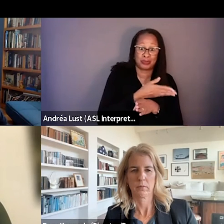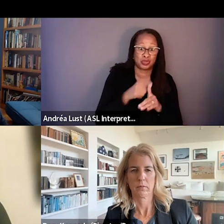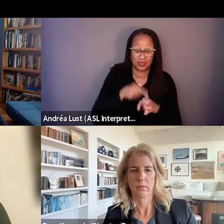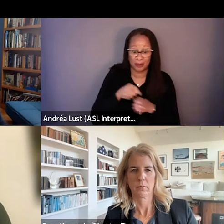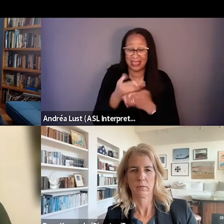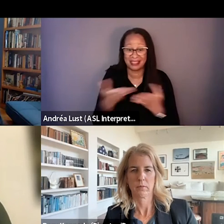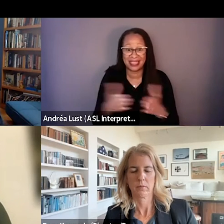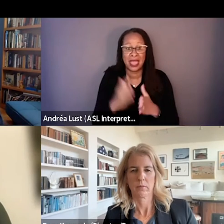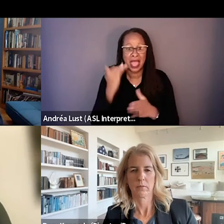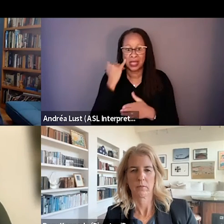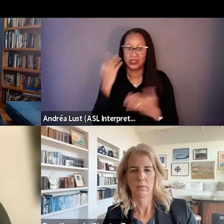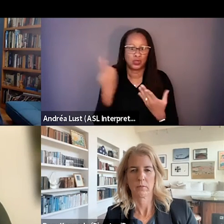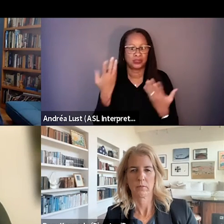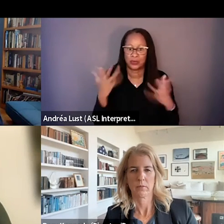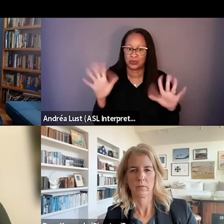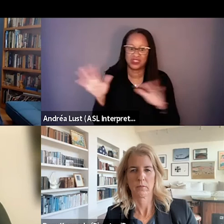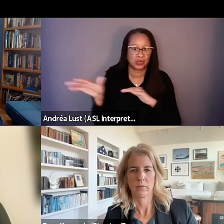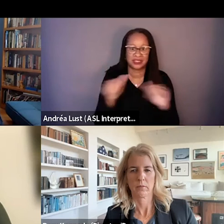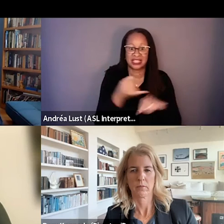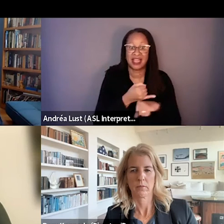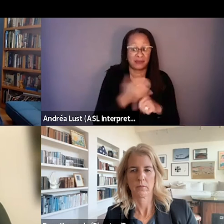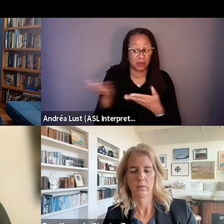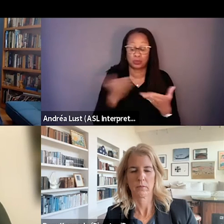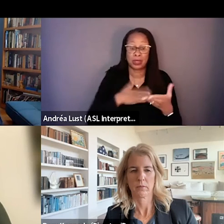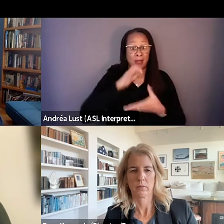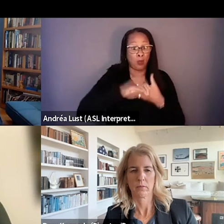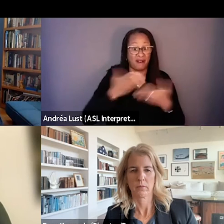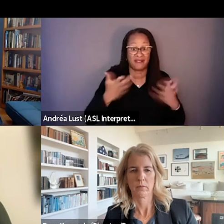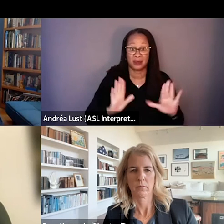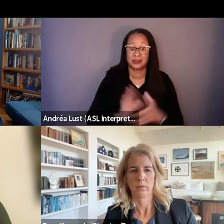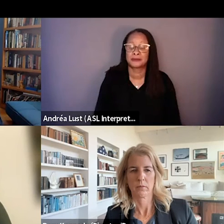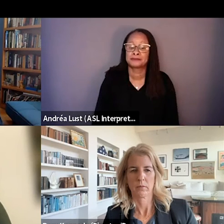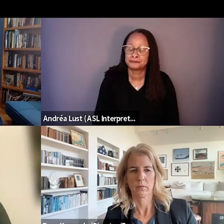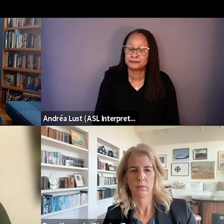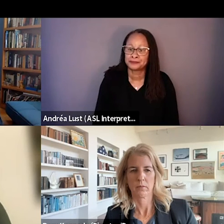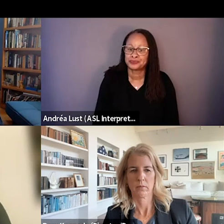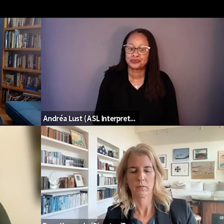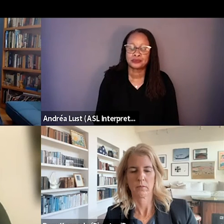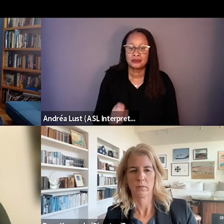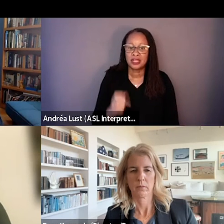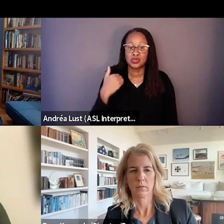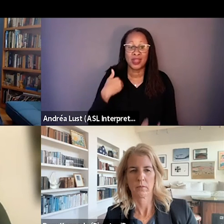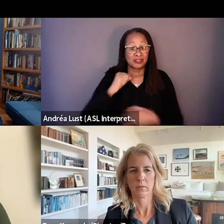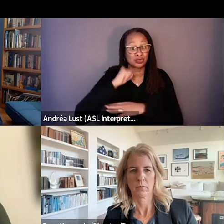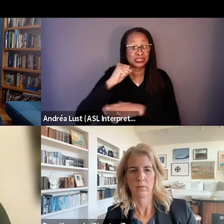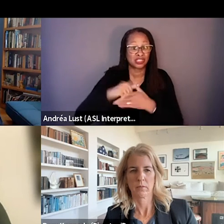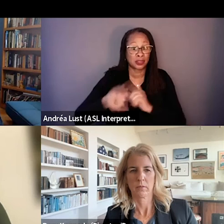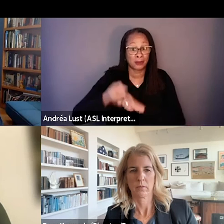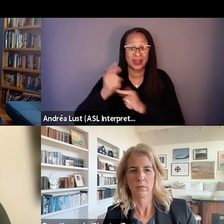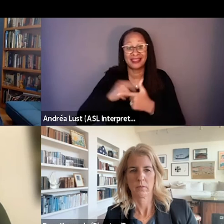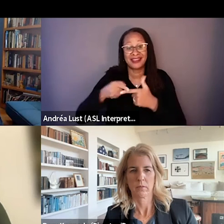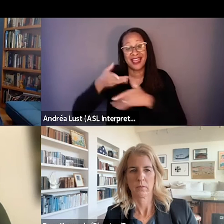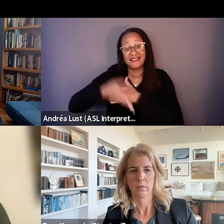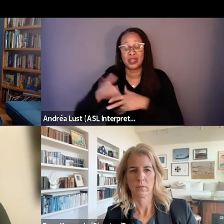was going to get off that island and he was going to take her with him. And so, you know, there's this resilience in the moment. And then afterwards, figuring